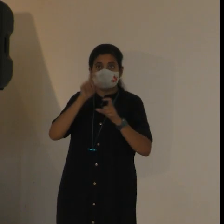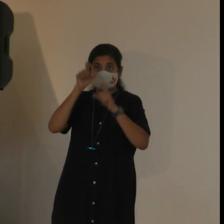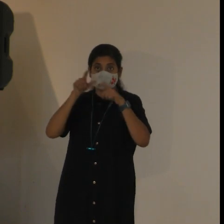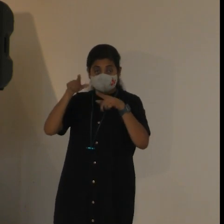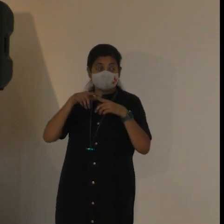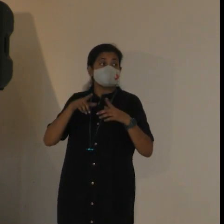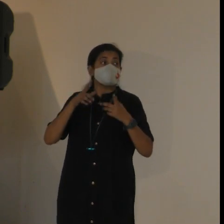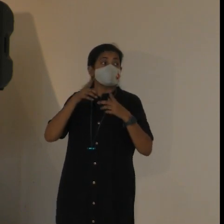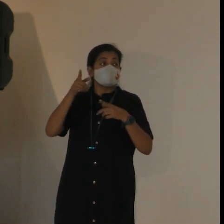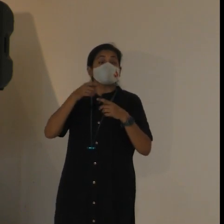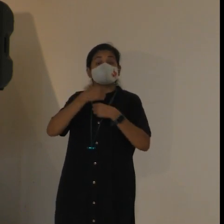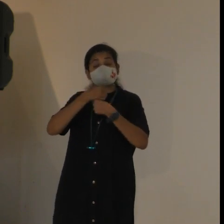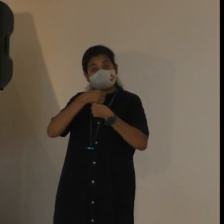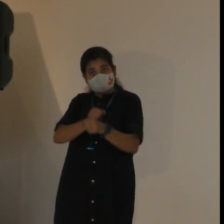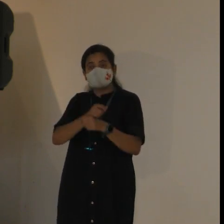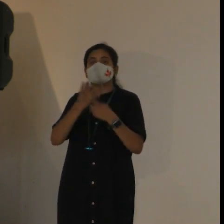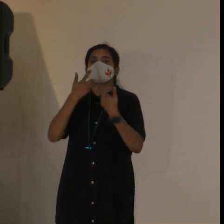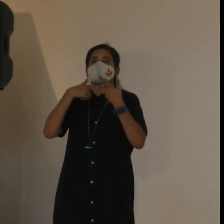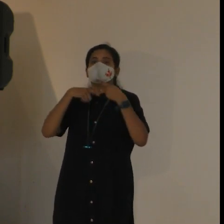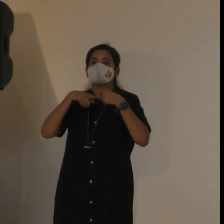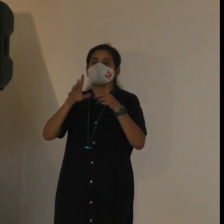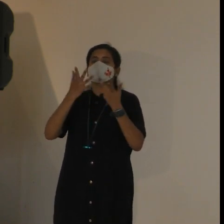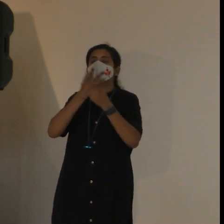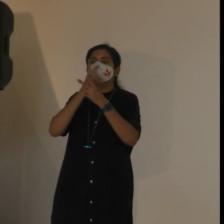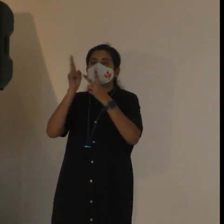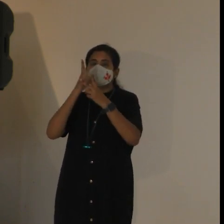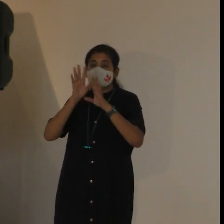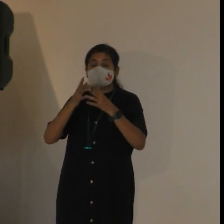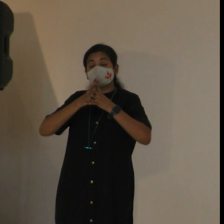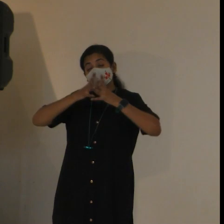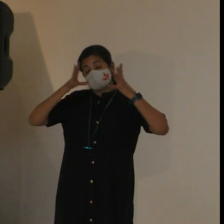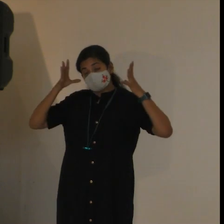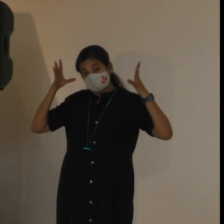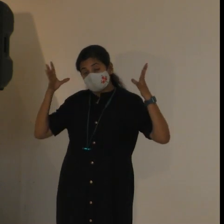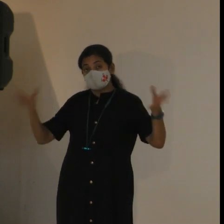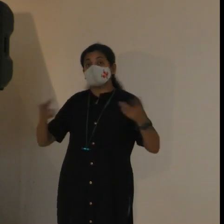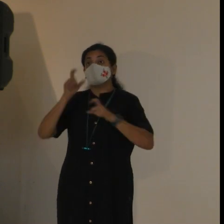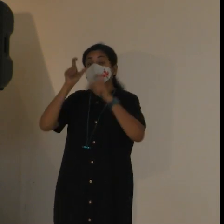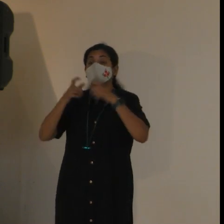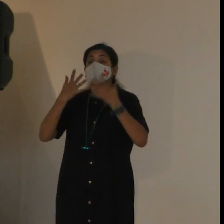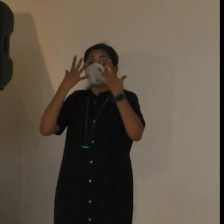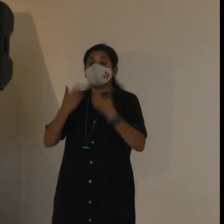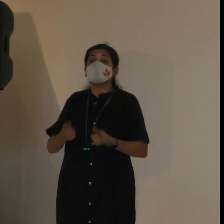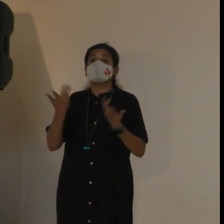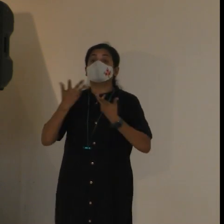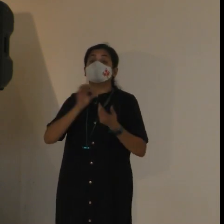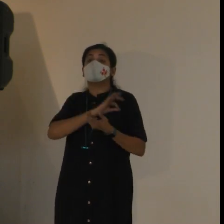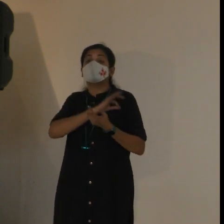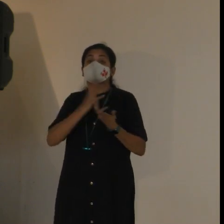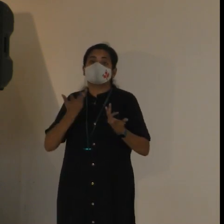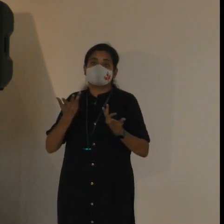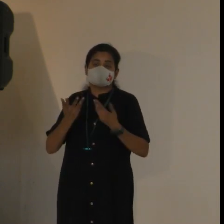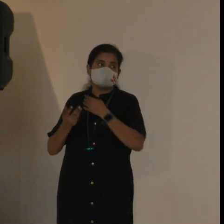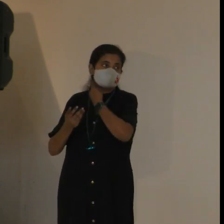for podcasts. It has created an unquenchable thirst, right? A huge shift in what people want to consume and how they want to consume